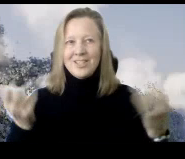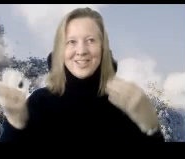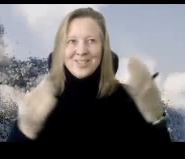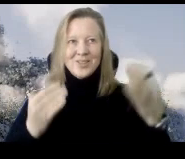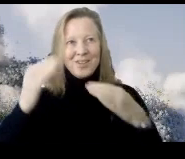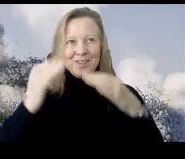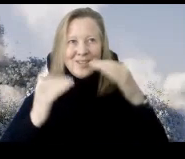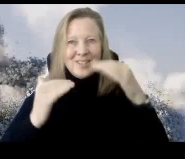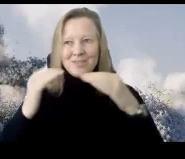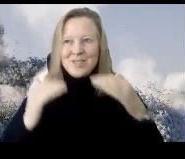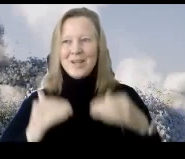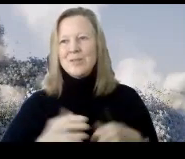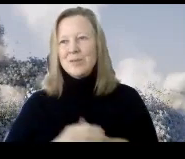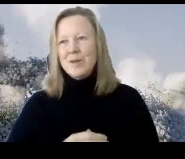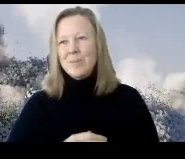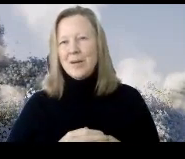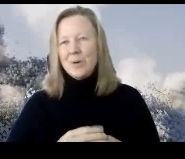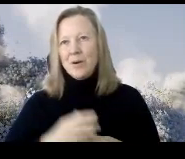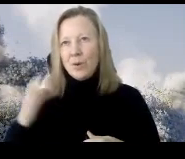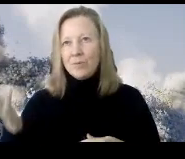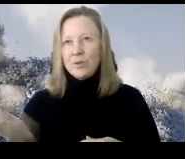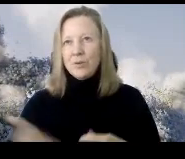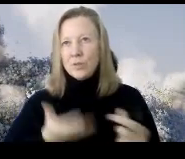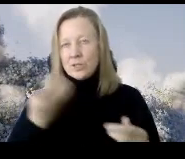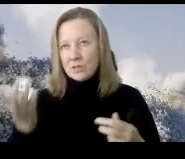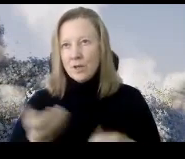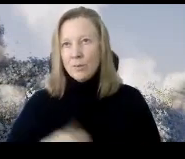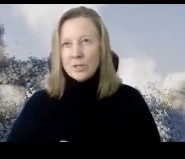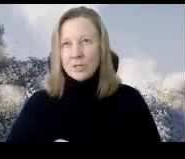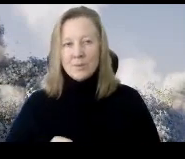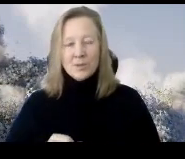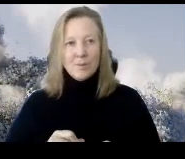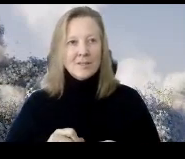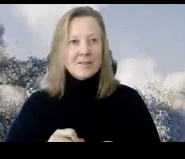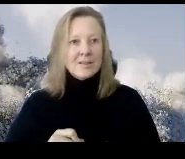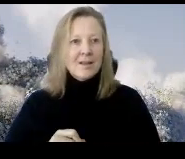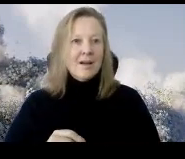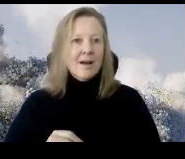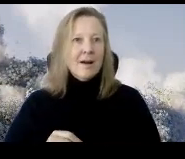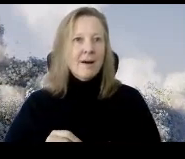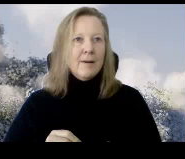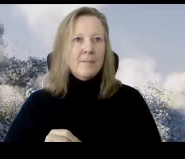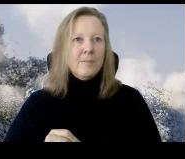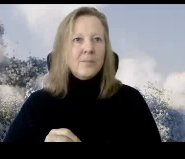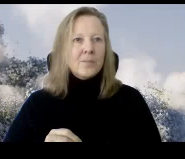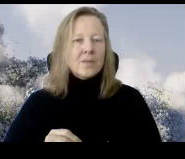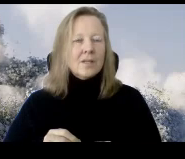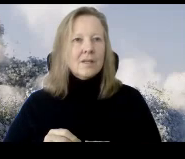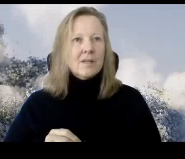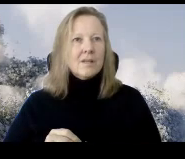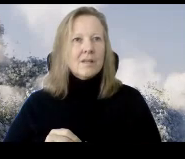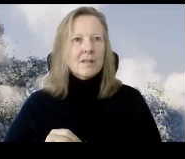is teaching, so it's all the different times. So it might work out well for you, which times are the best.